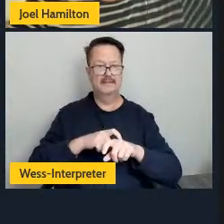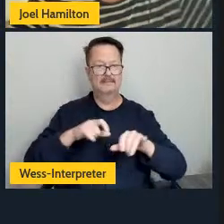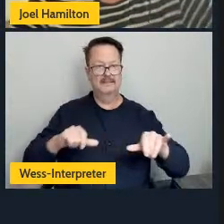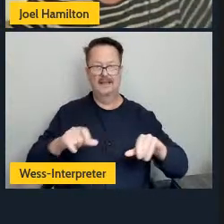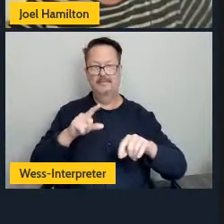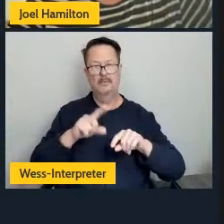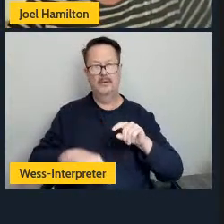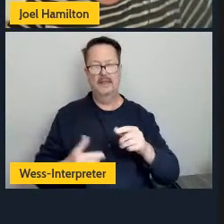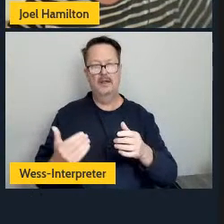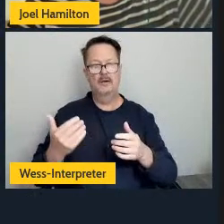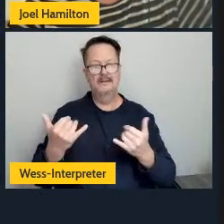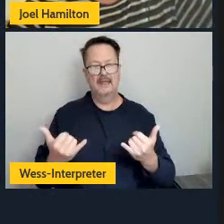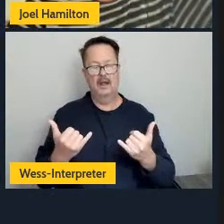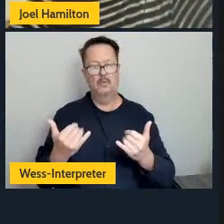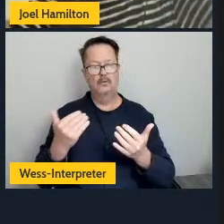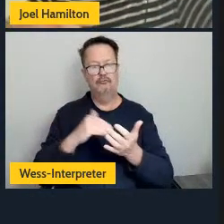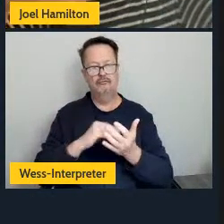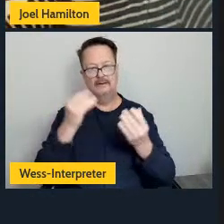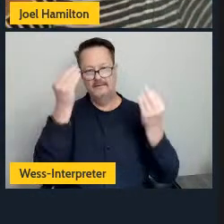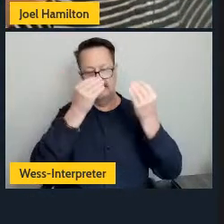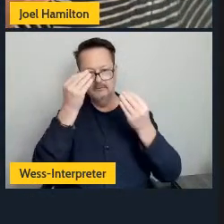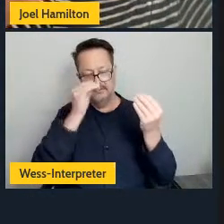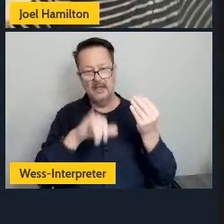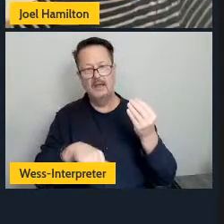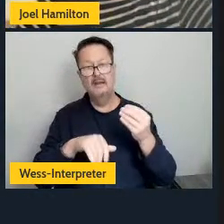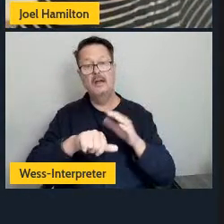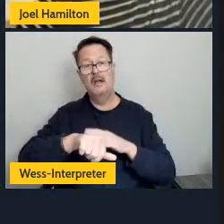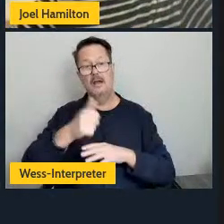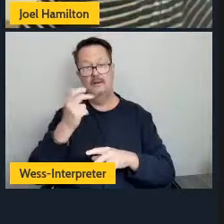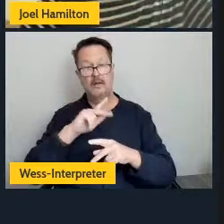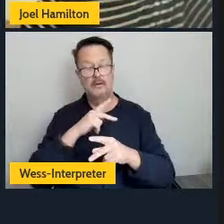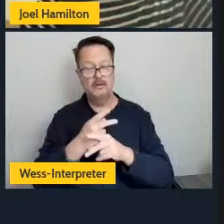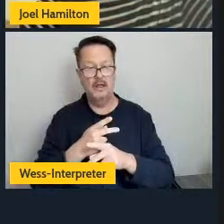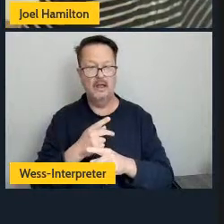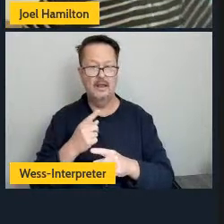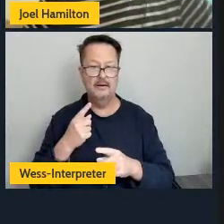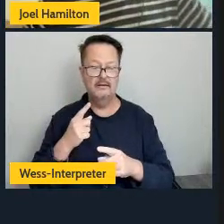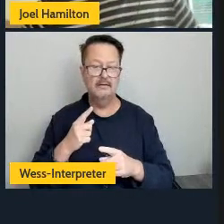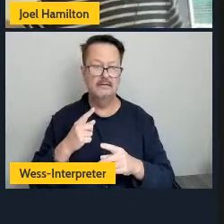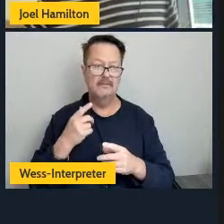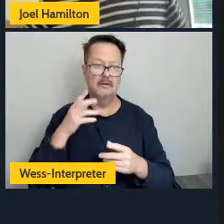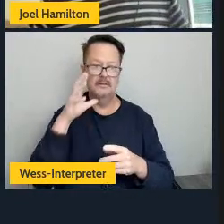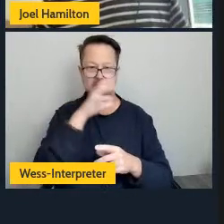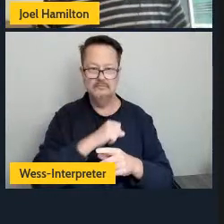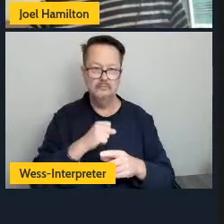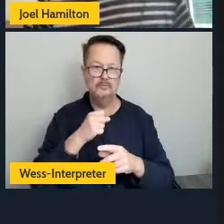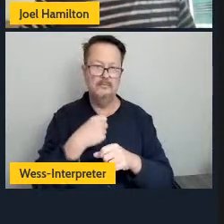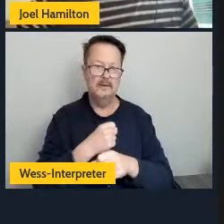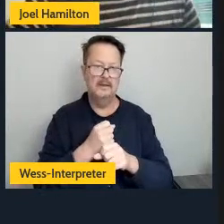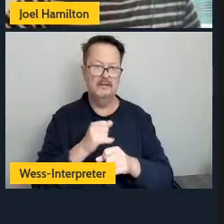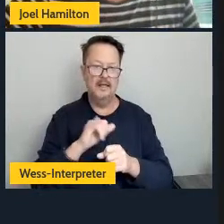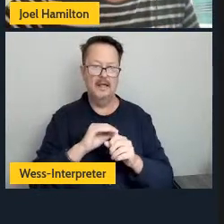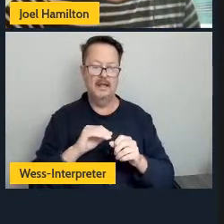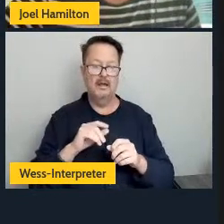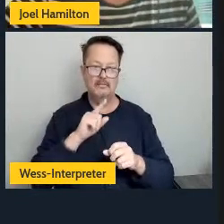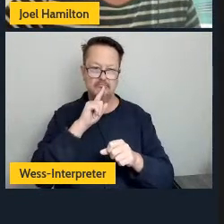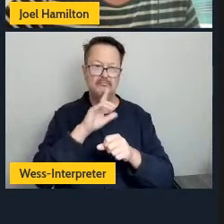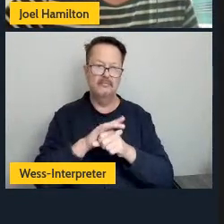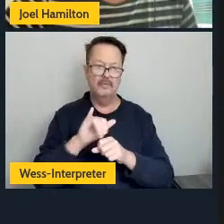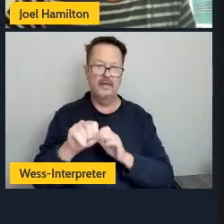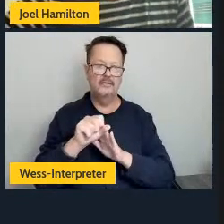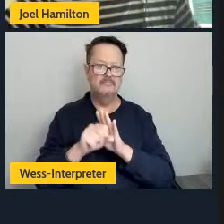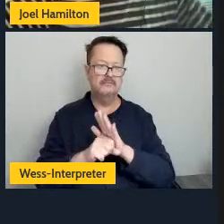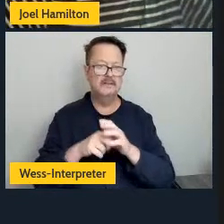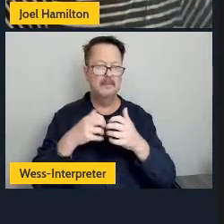refactoring that, in fact. So yeah, another kind of assertion you could normally make on step functions would be something like asserting that the state machine produces the